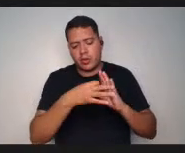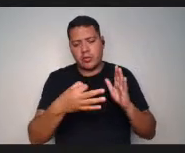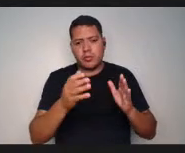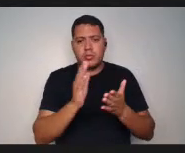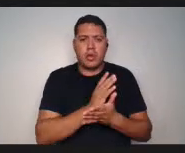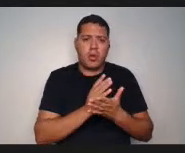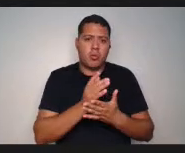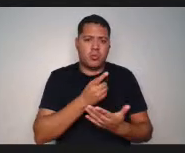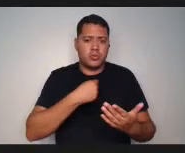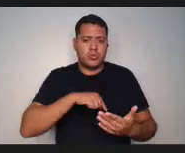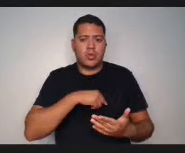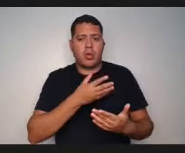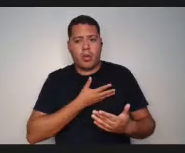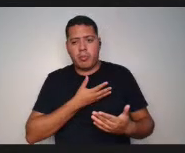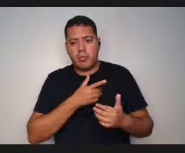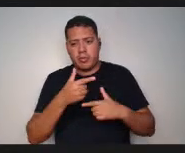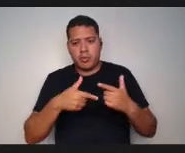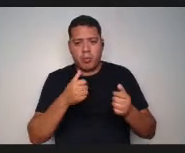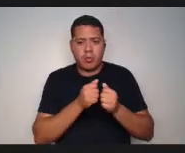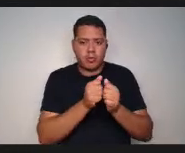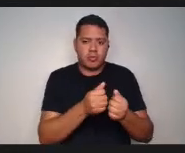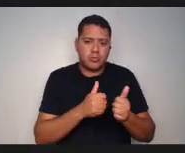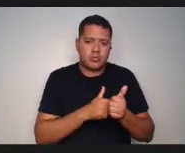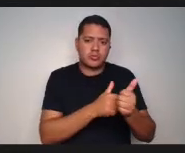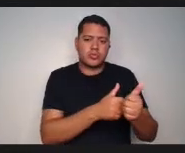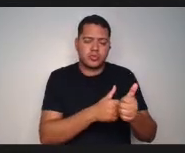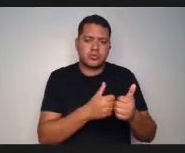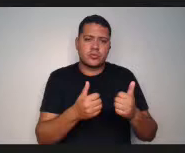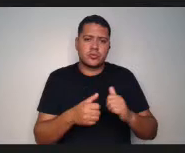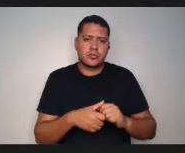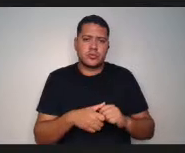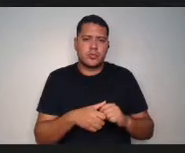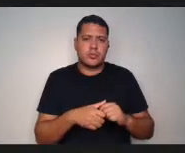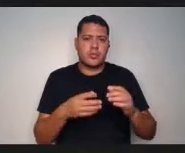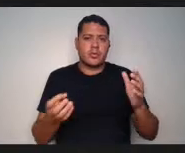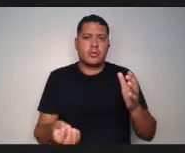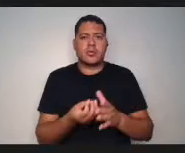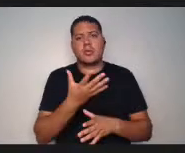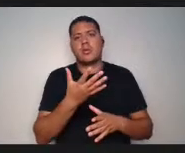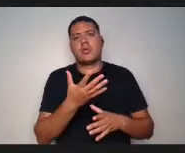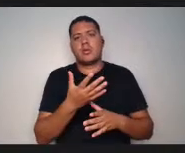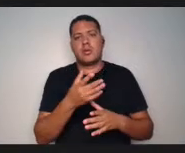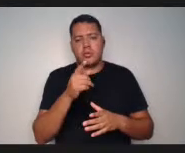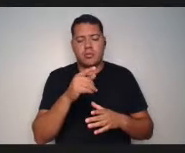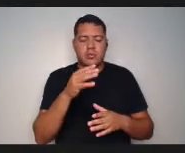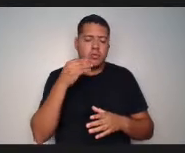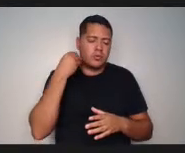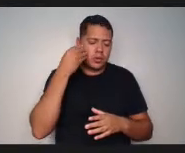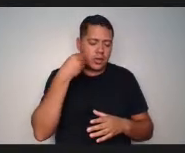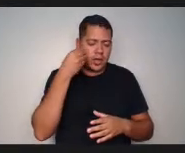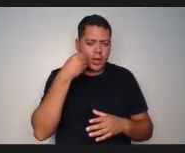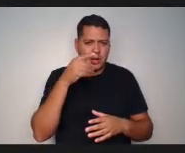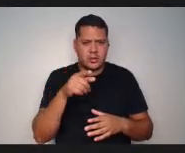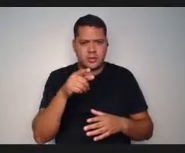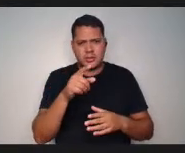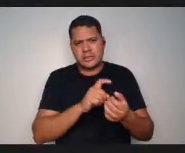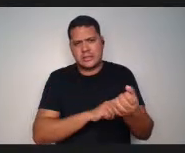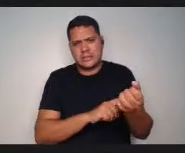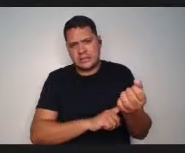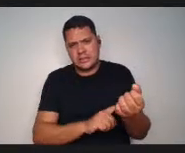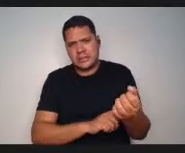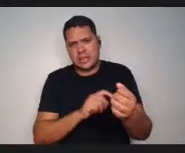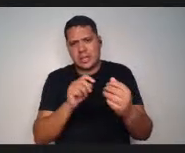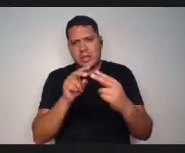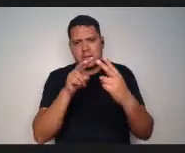is a fully online survey. It was developed by the Occupational Health Clinics for Ontario Workers and Canadian OSHA. And they were